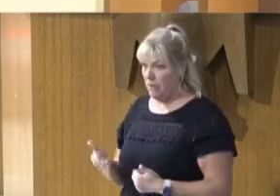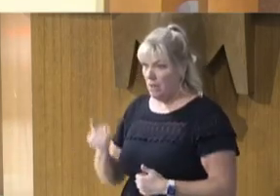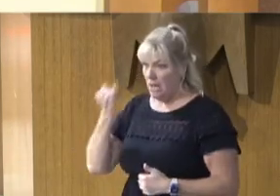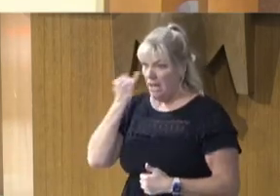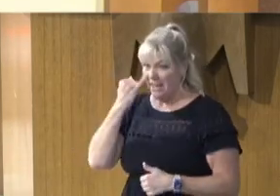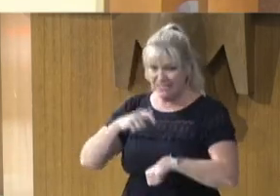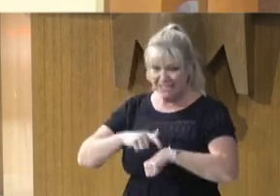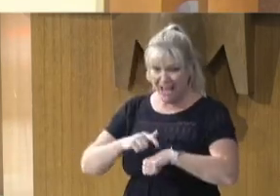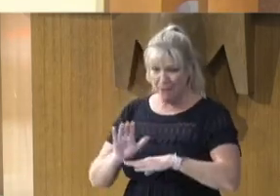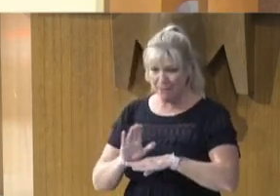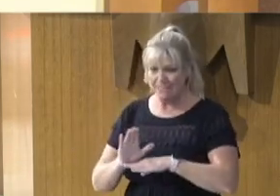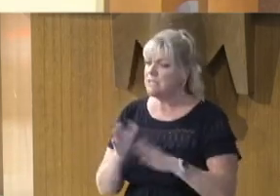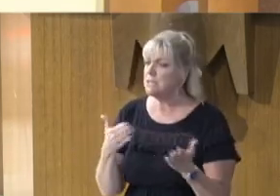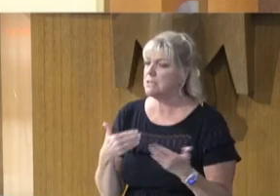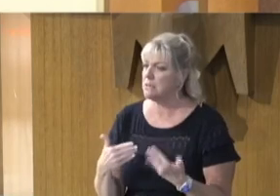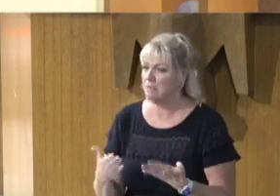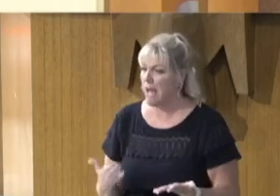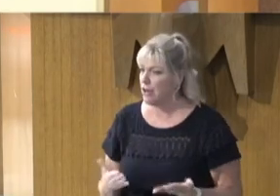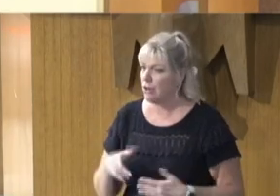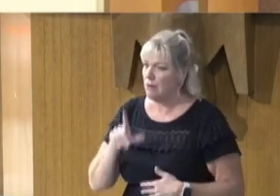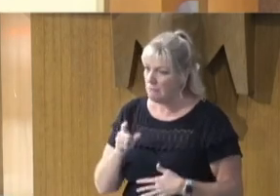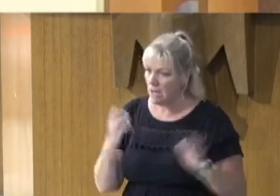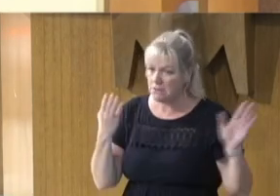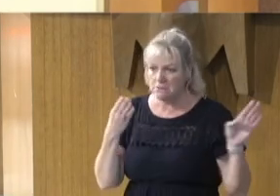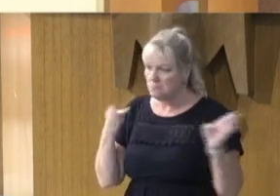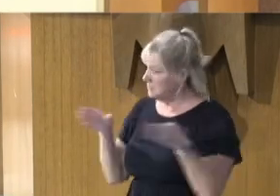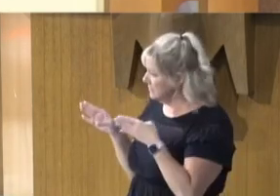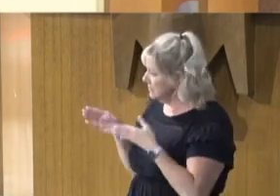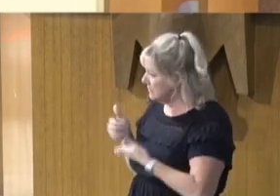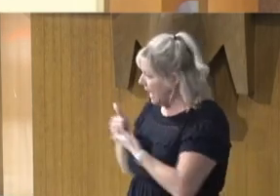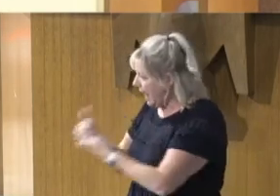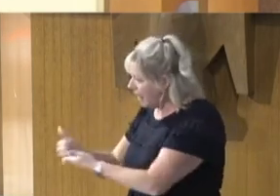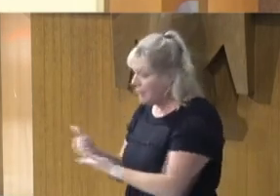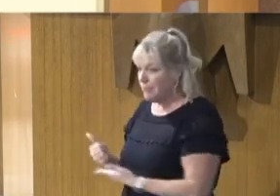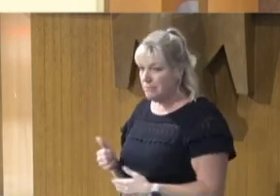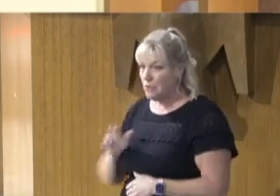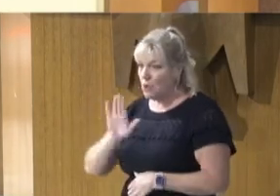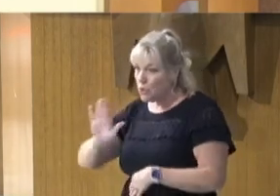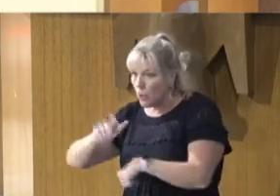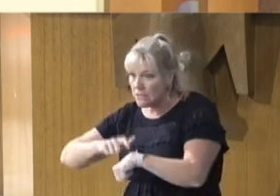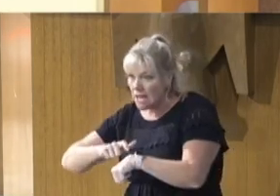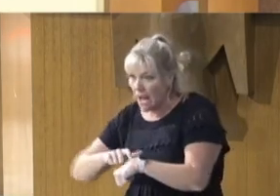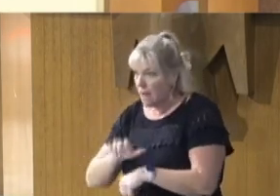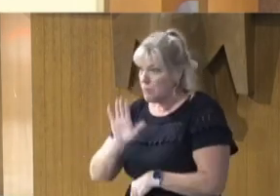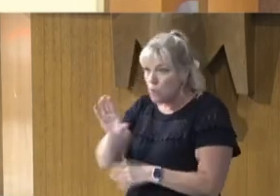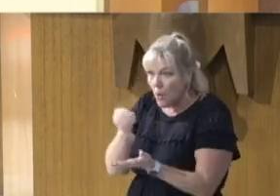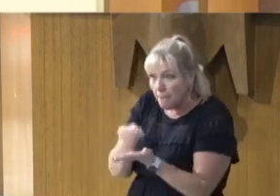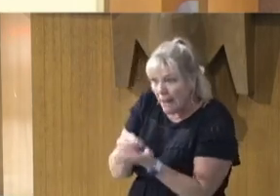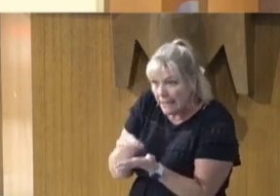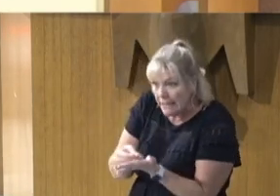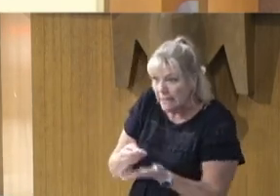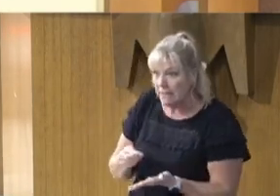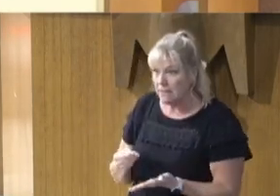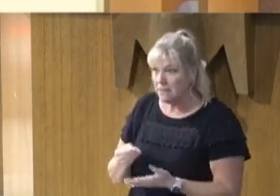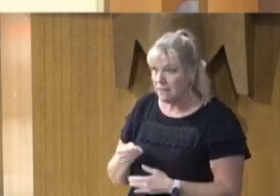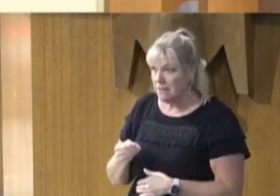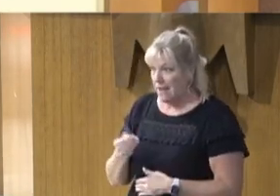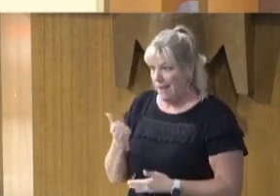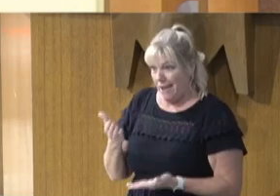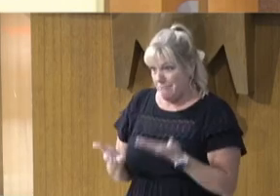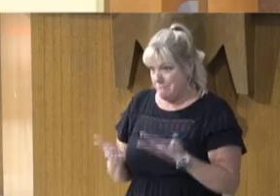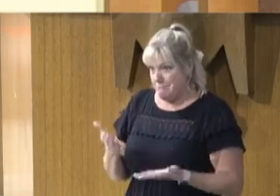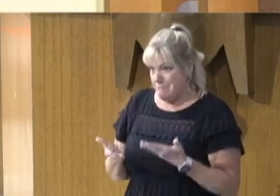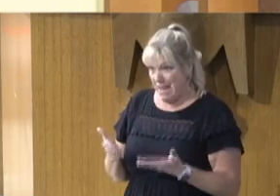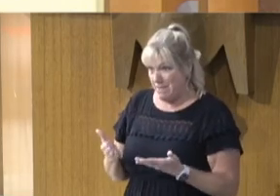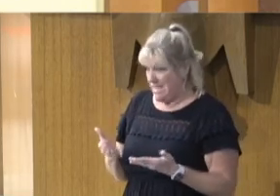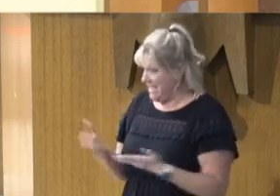you're going to have to spend some extra time, you're going to have to spend some extra money, and you're very likely going to get